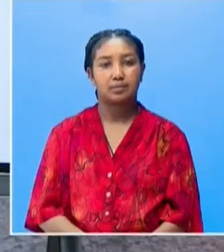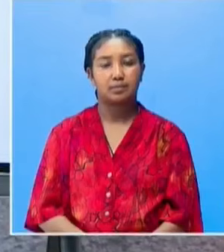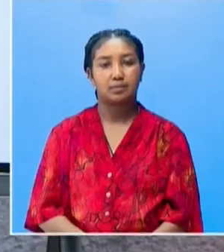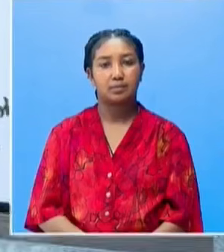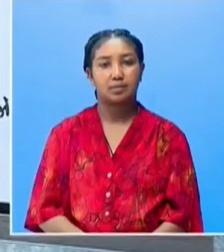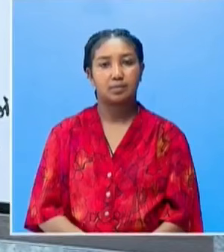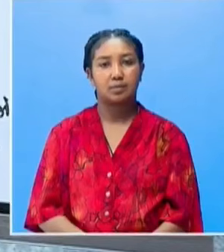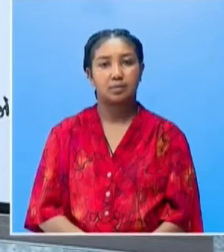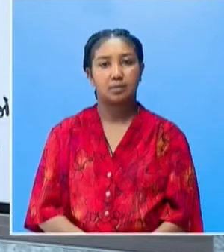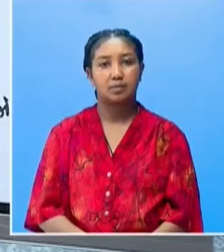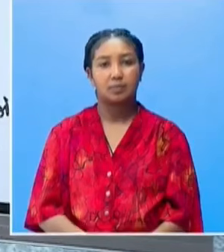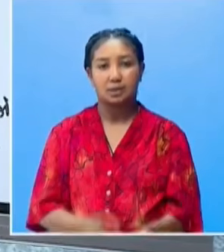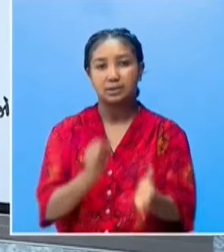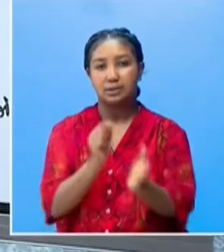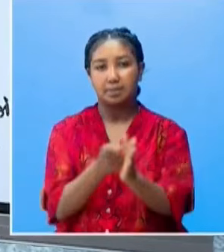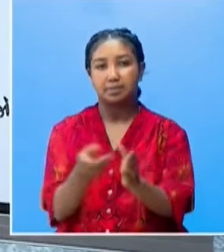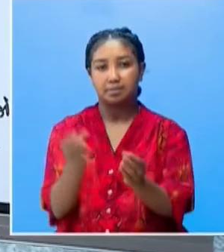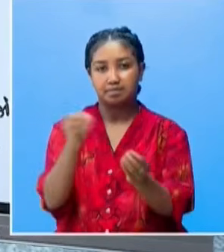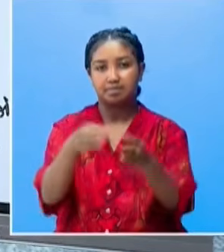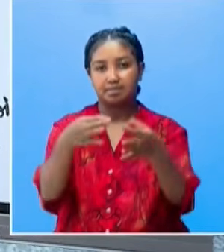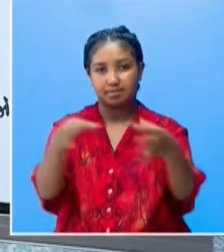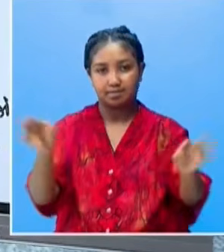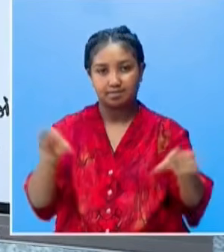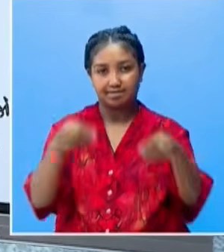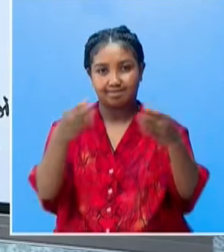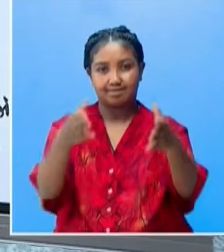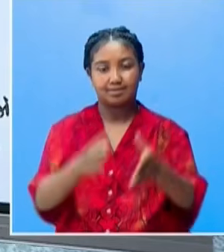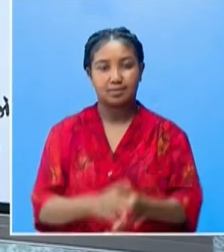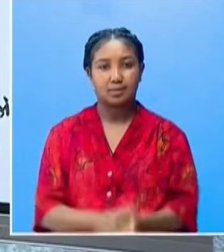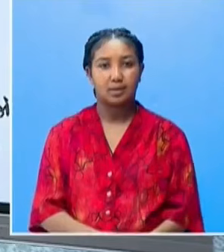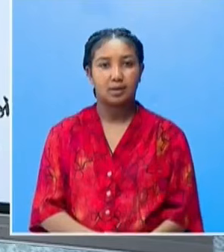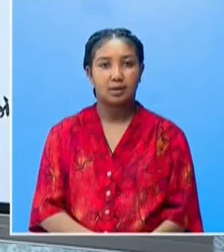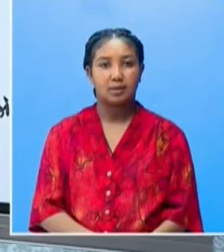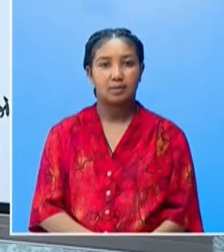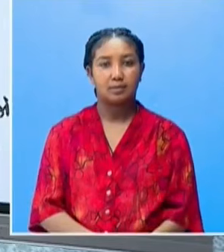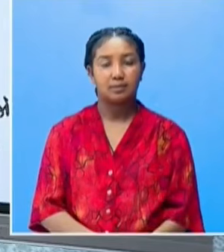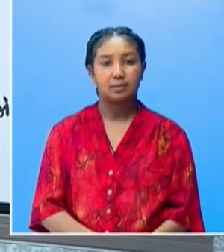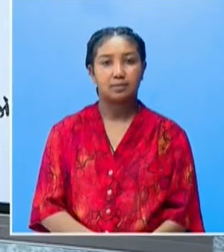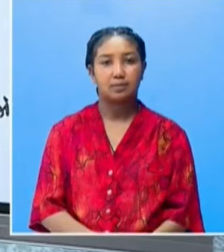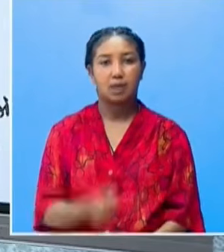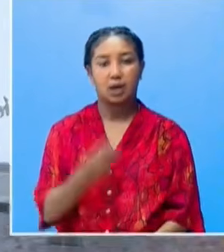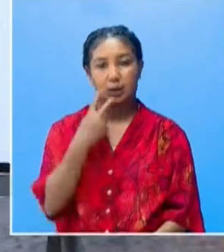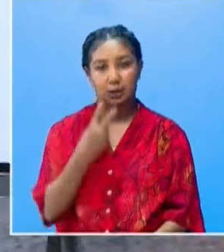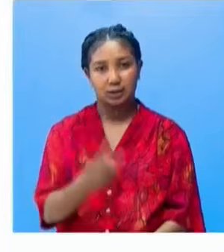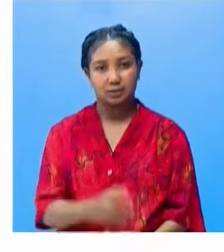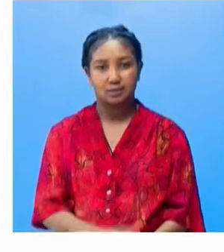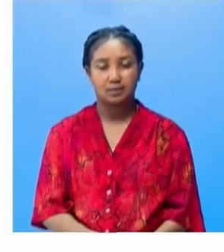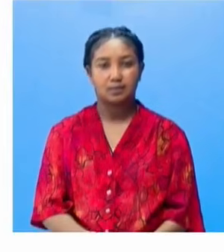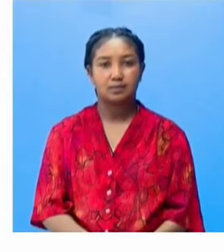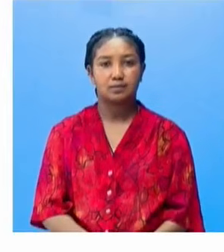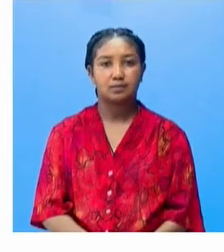Let me give you some more sentences on simple present, okay? Okay, look.